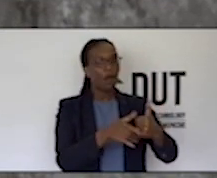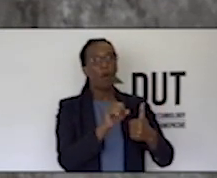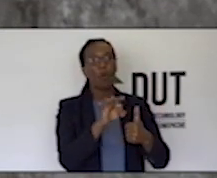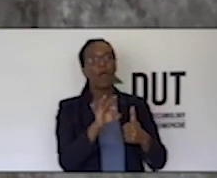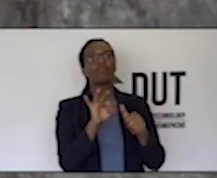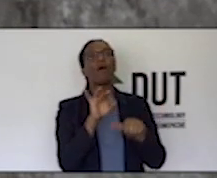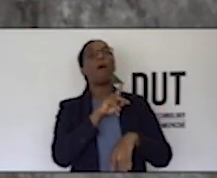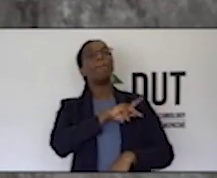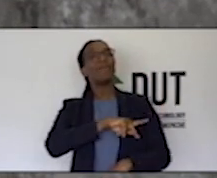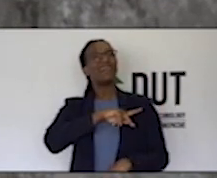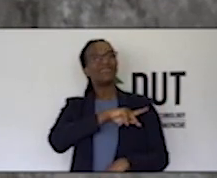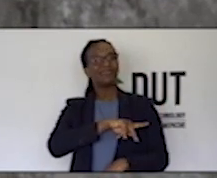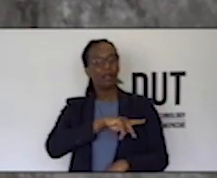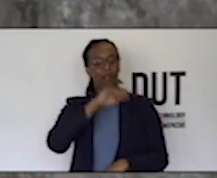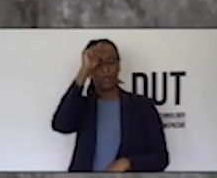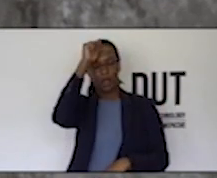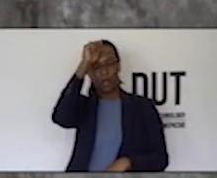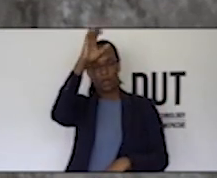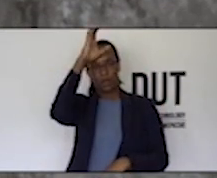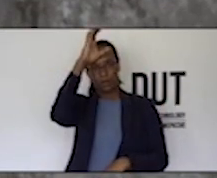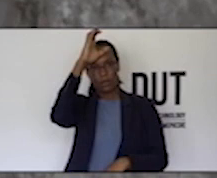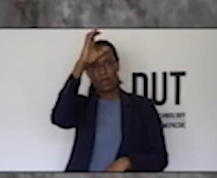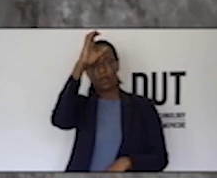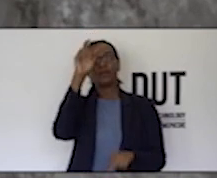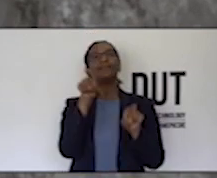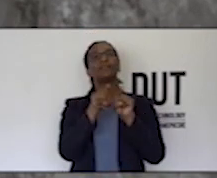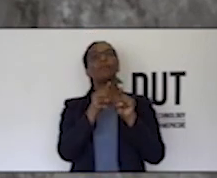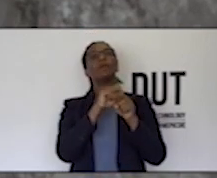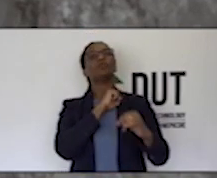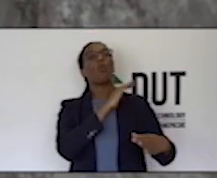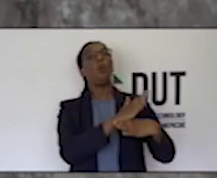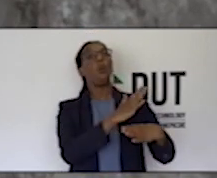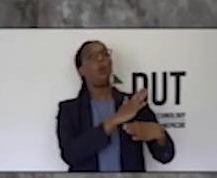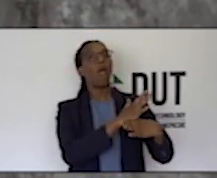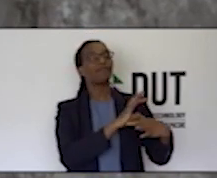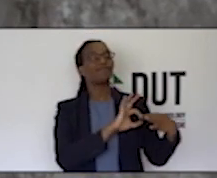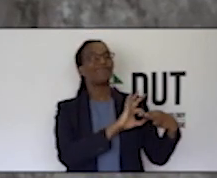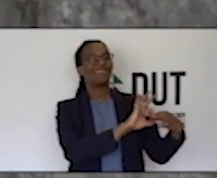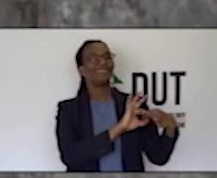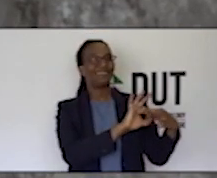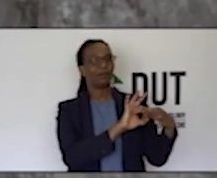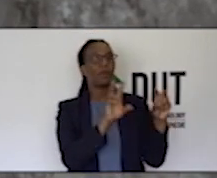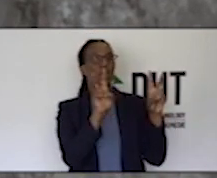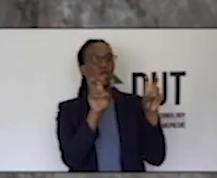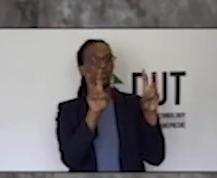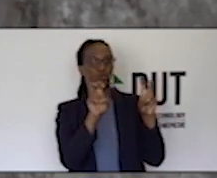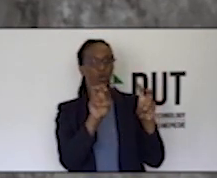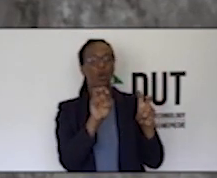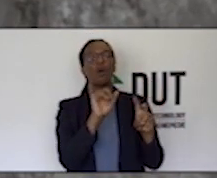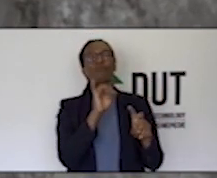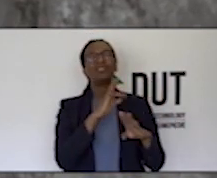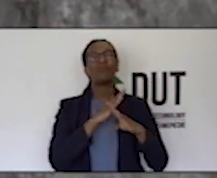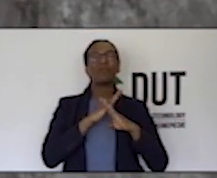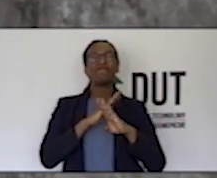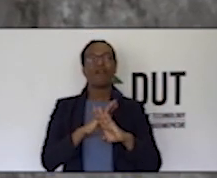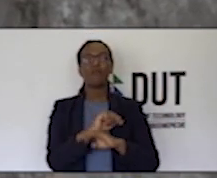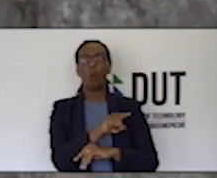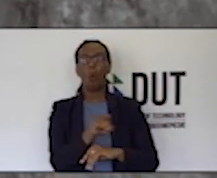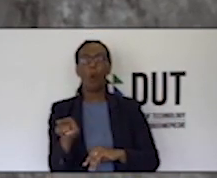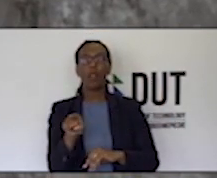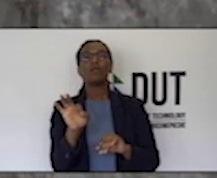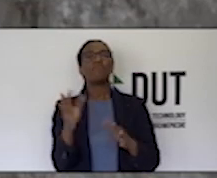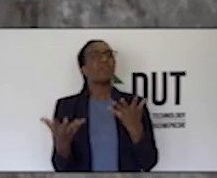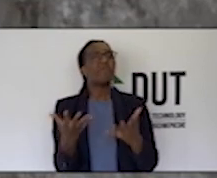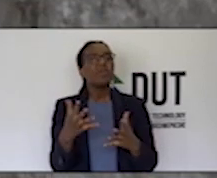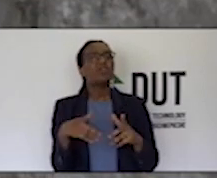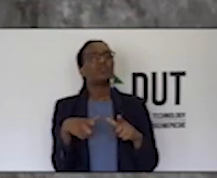personal, academic, and career-related concerns which might prevent them from successfully completing